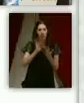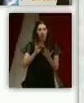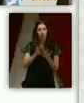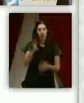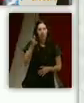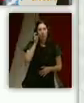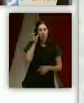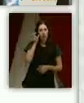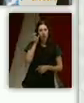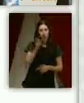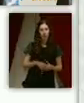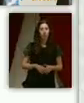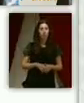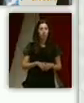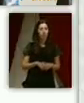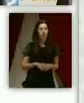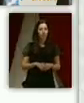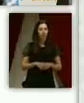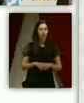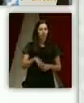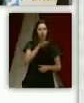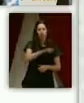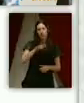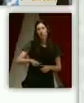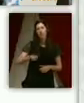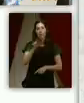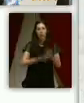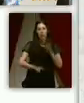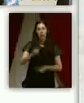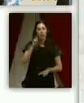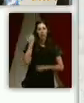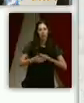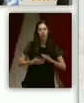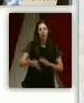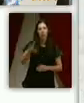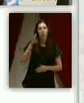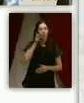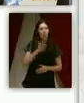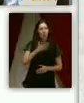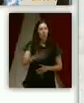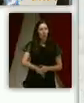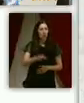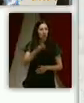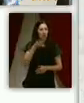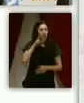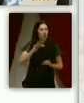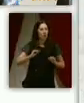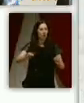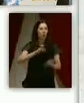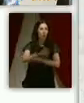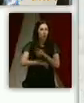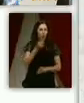First and foremost, we are going to talk about interactive sound interaction.